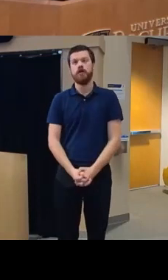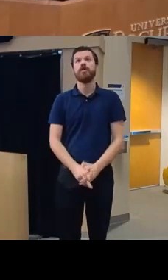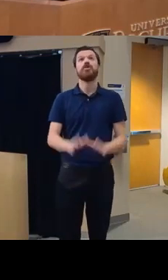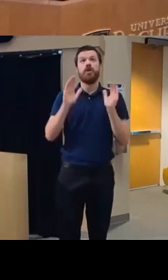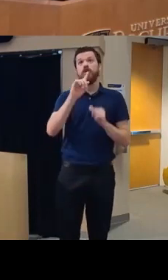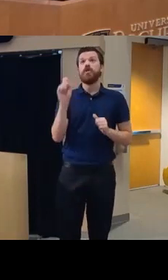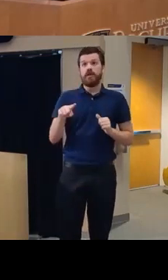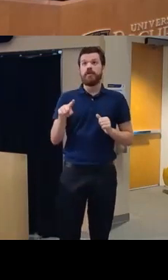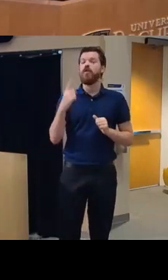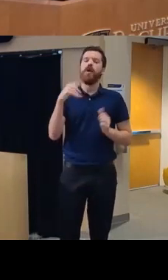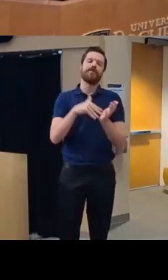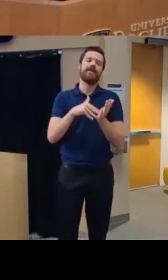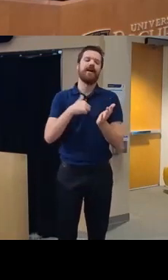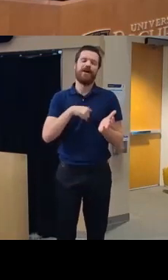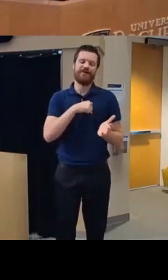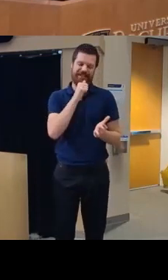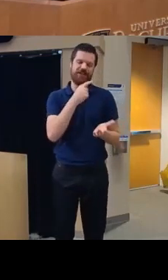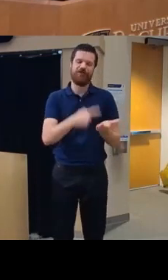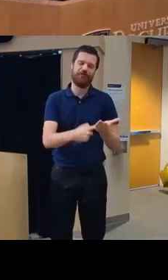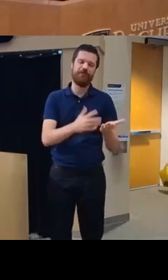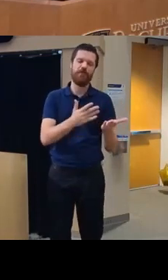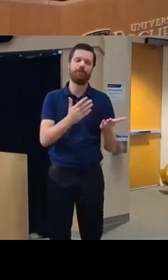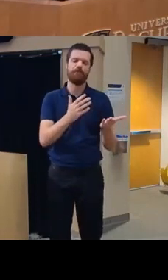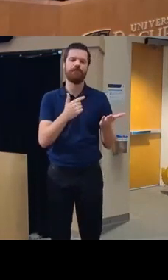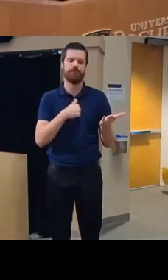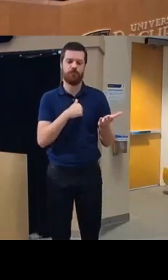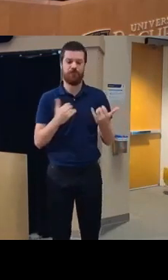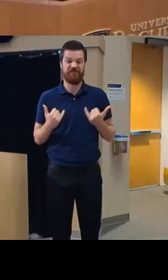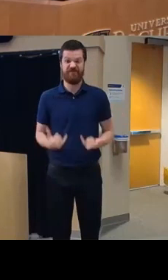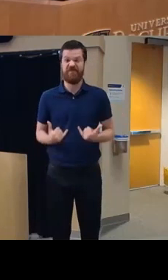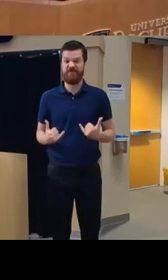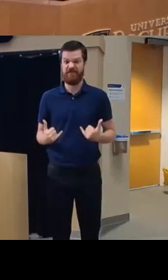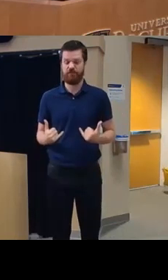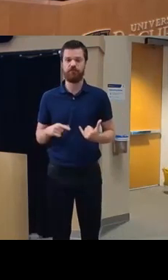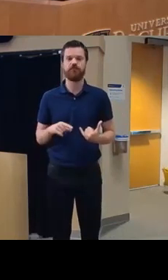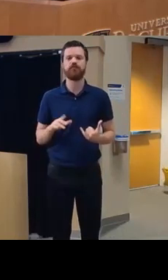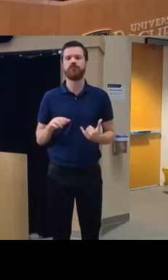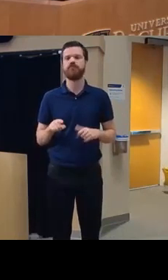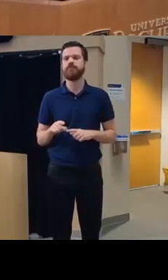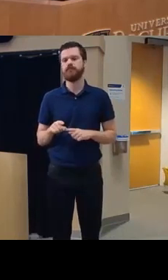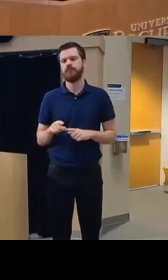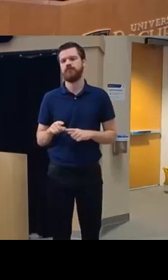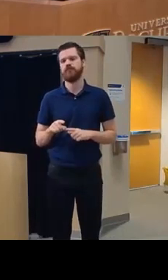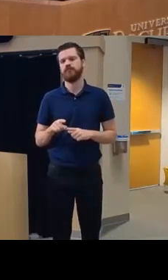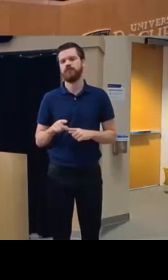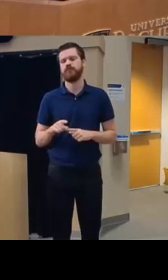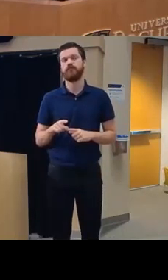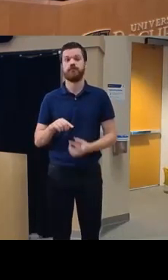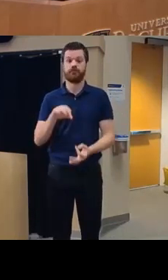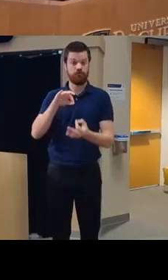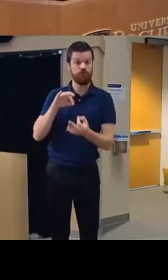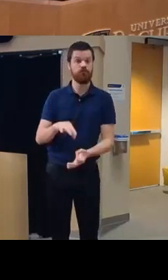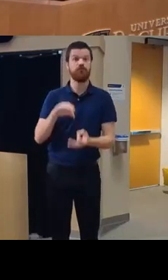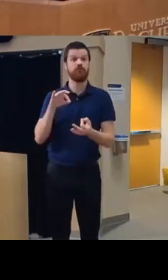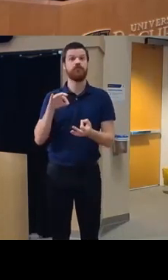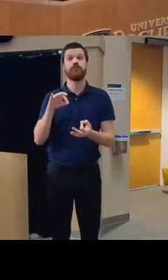the study that we didn't talk about that we're doing now is, and the ideal